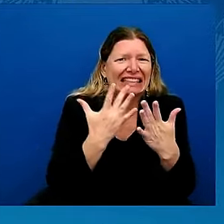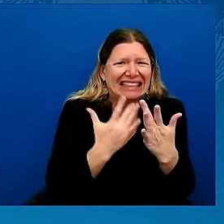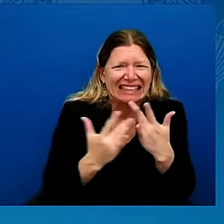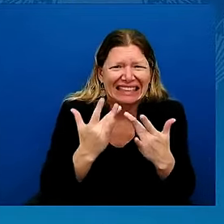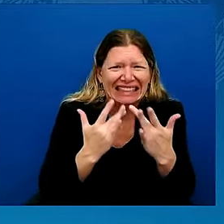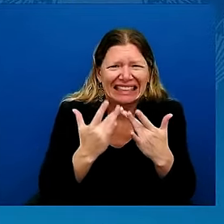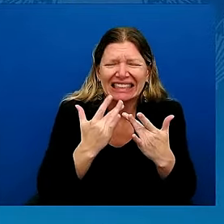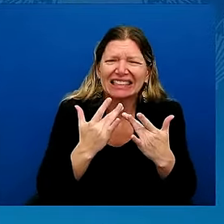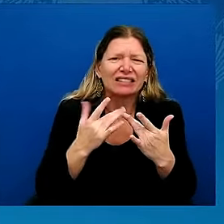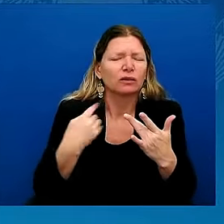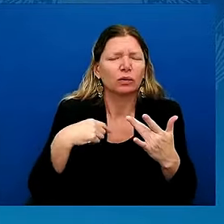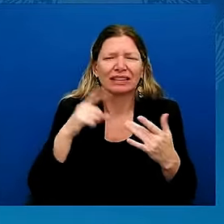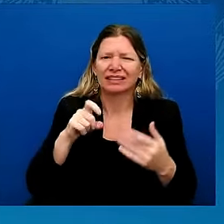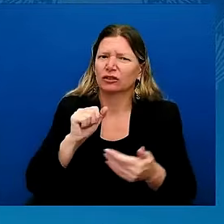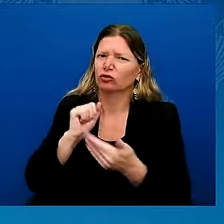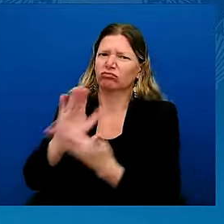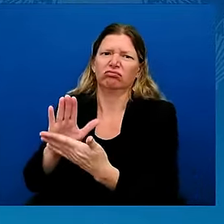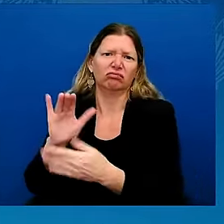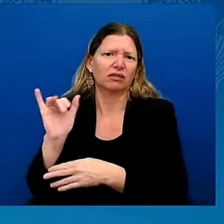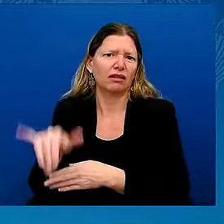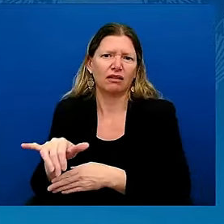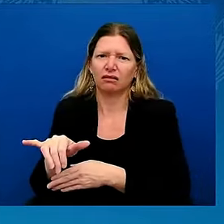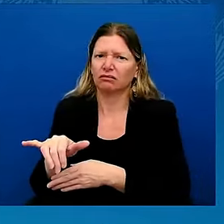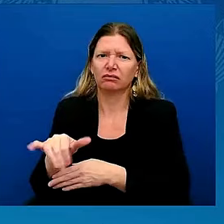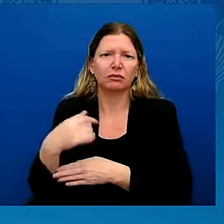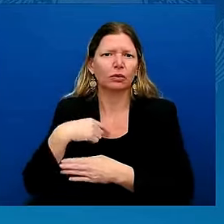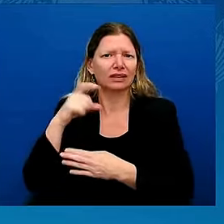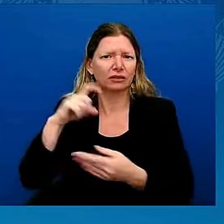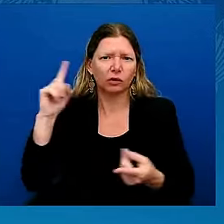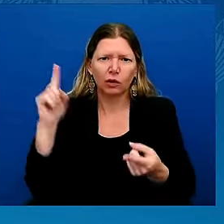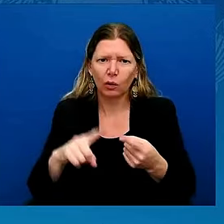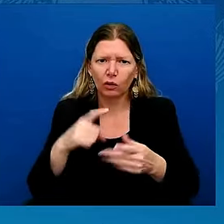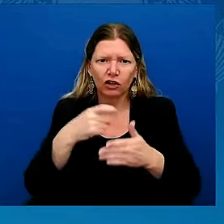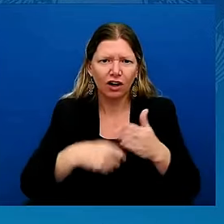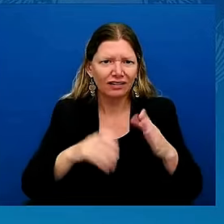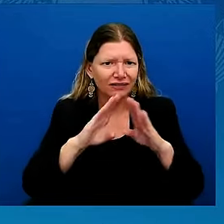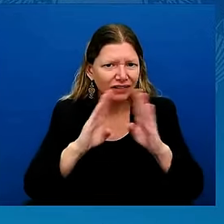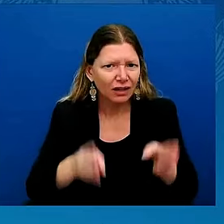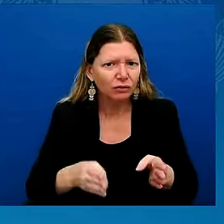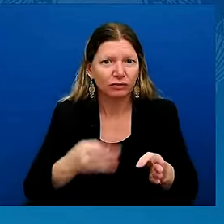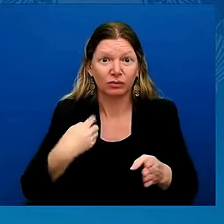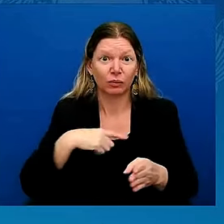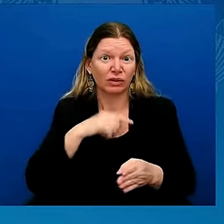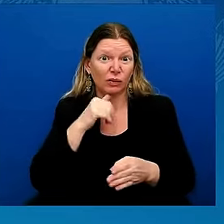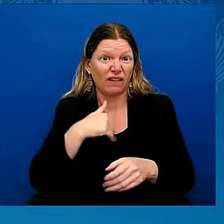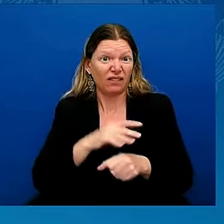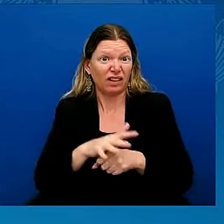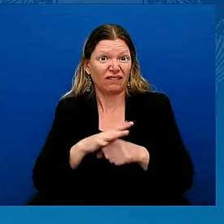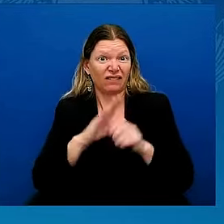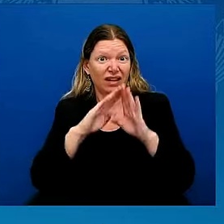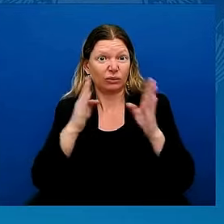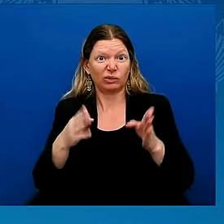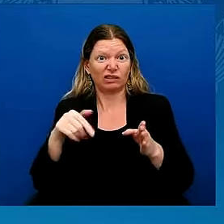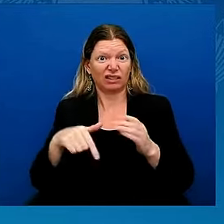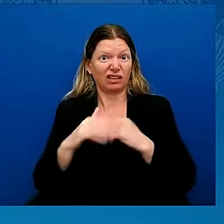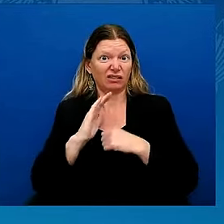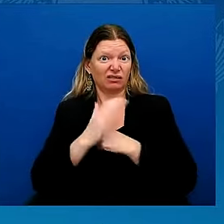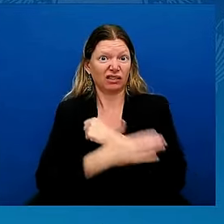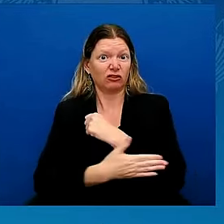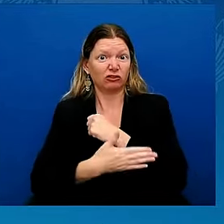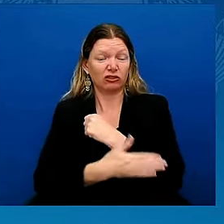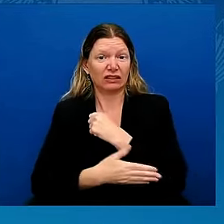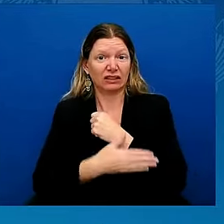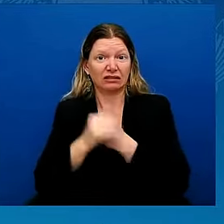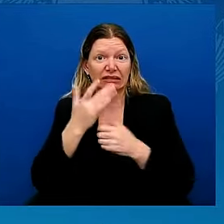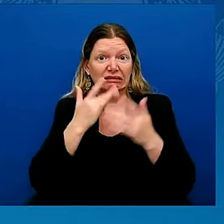in our country. The supply is too low, and it's too expensive, both for renters and for folks who want to buy a home. So